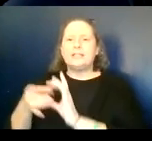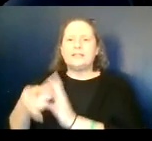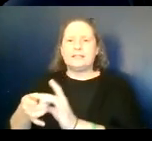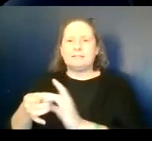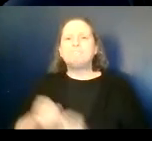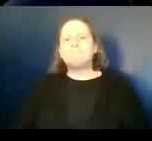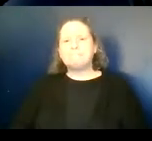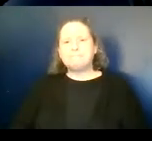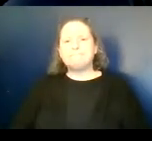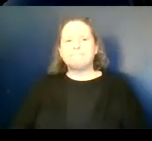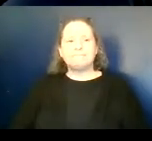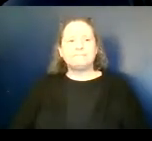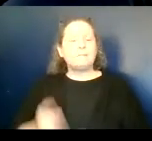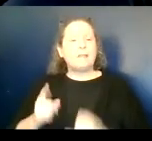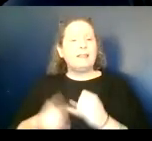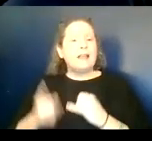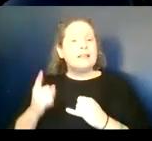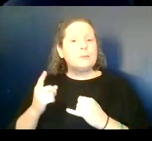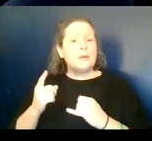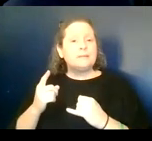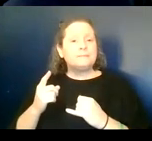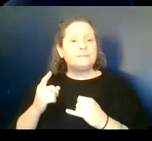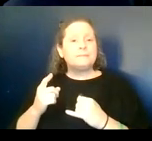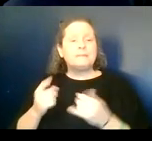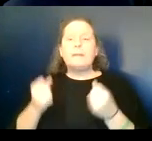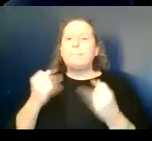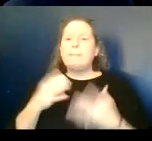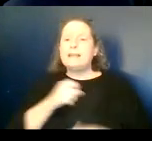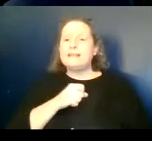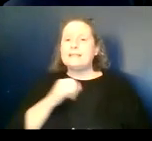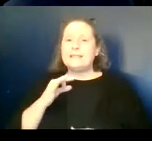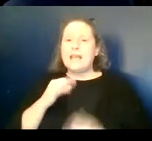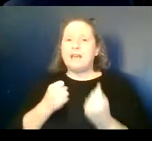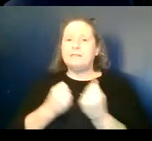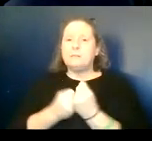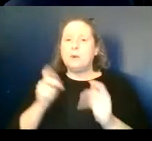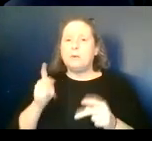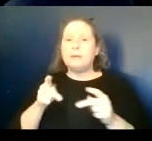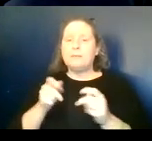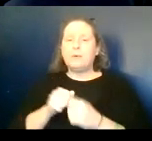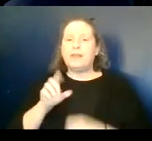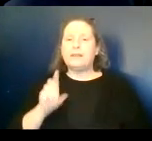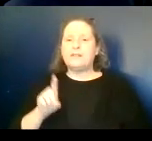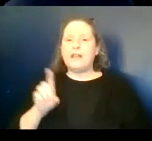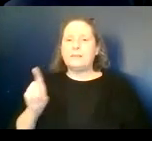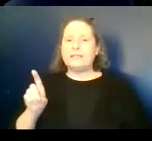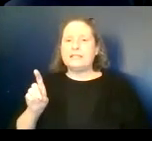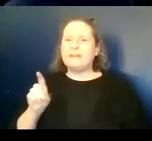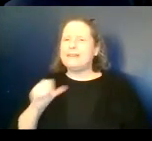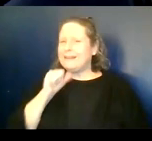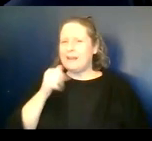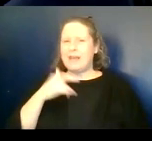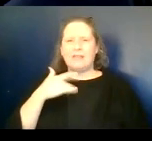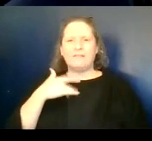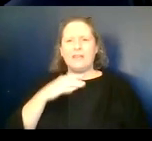And lastly, many staff supporting people with developmental disabilities do not feel comfortable